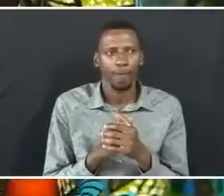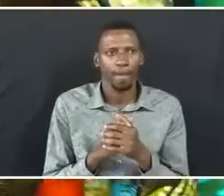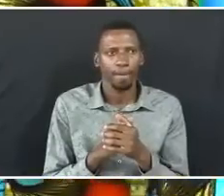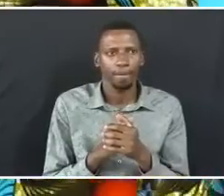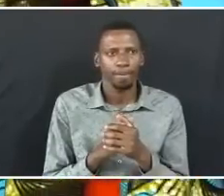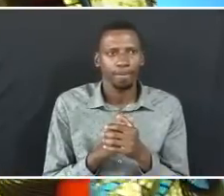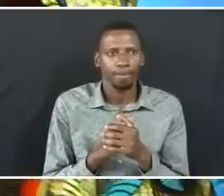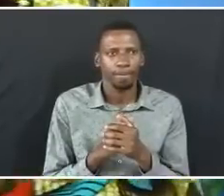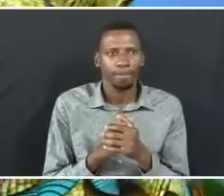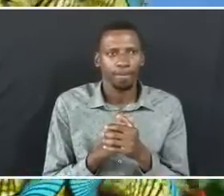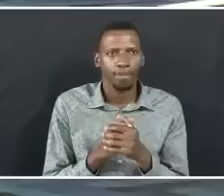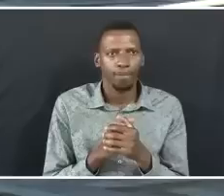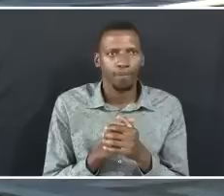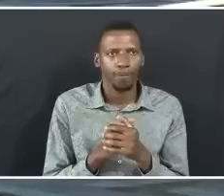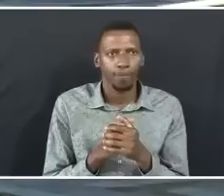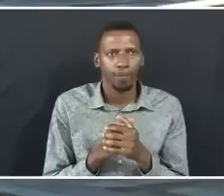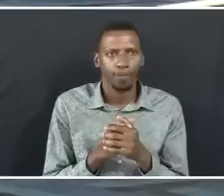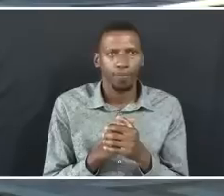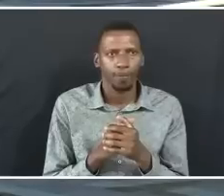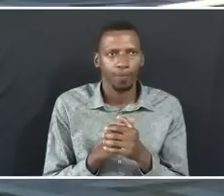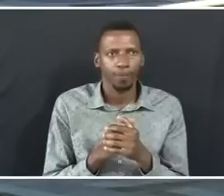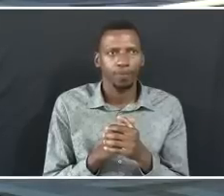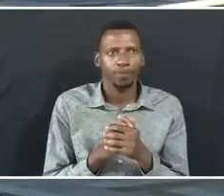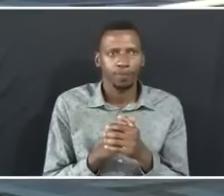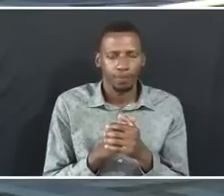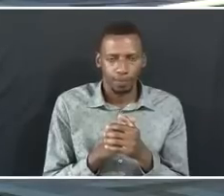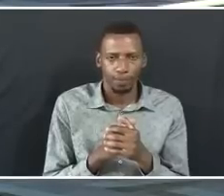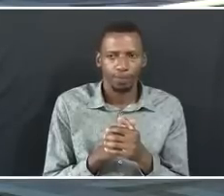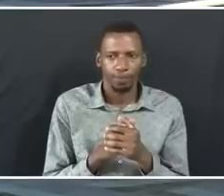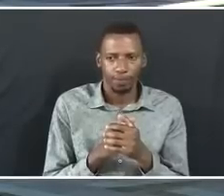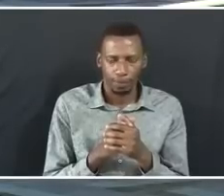So White calls her the secondary wife.